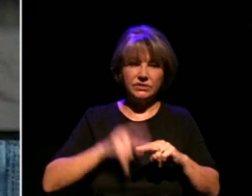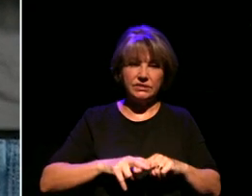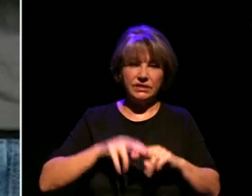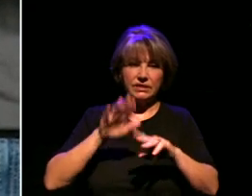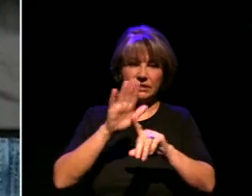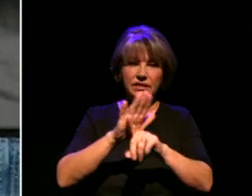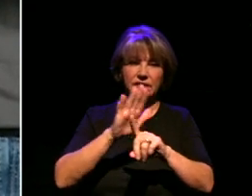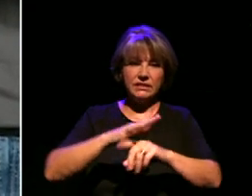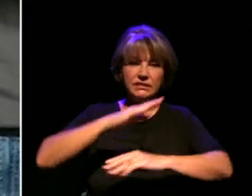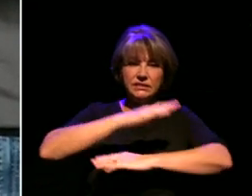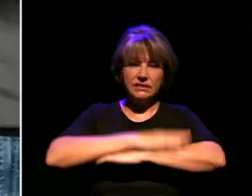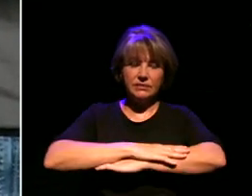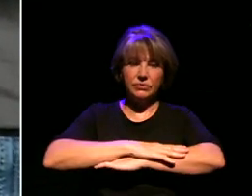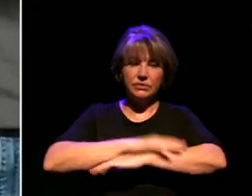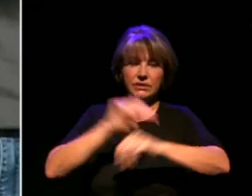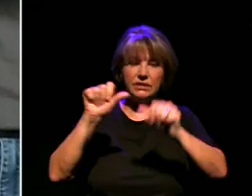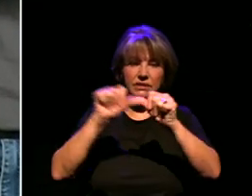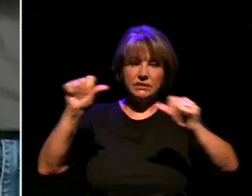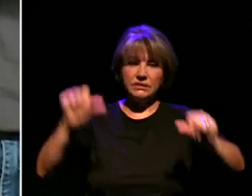table, to come to His altar.